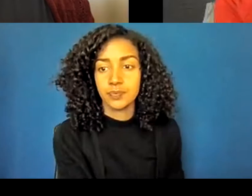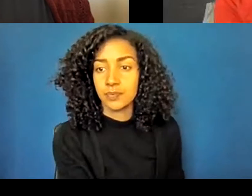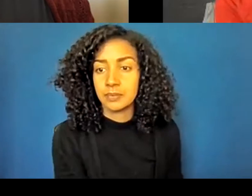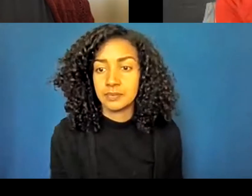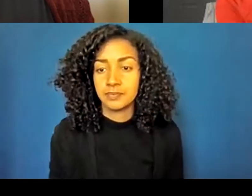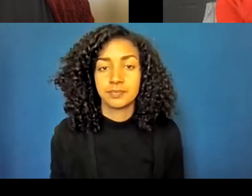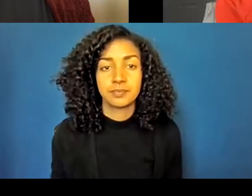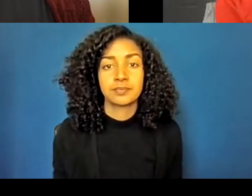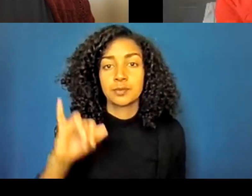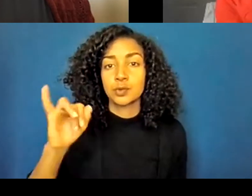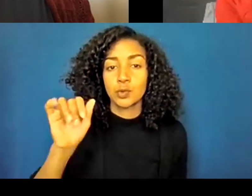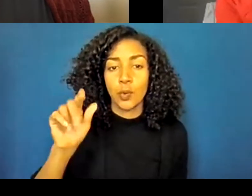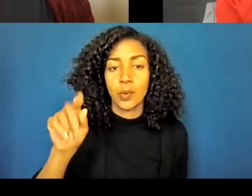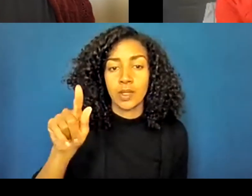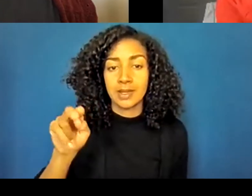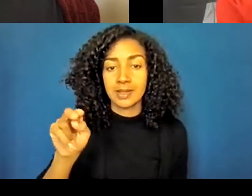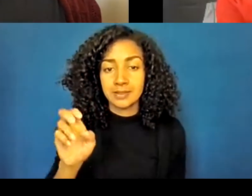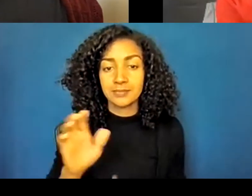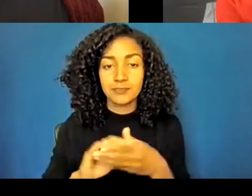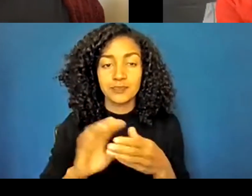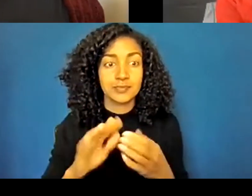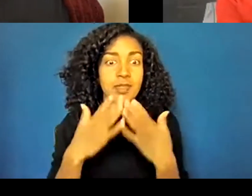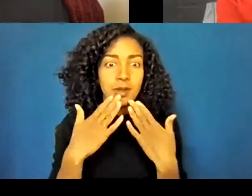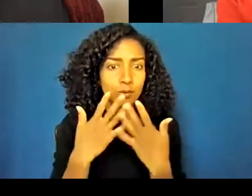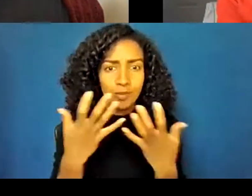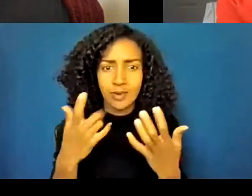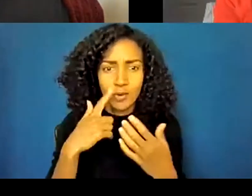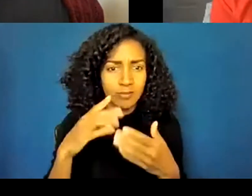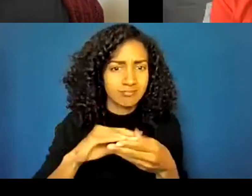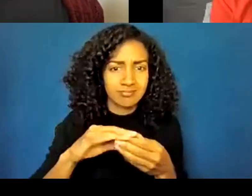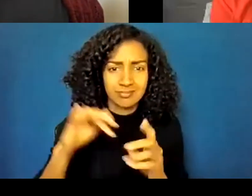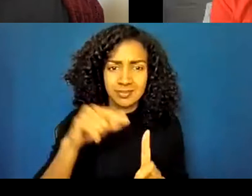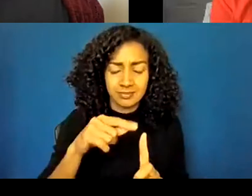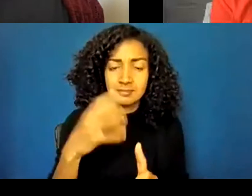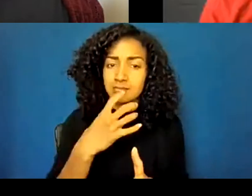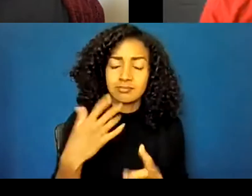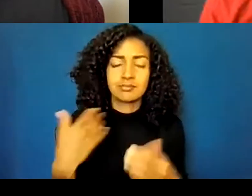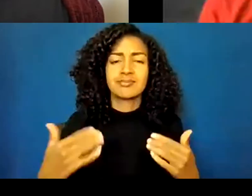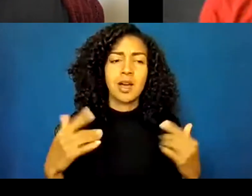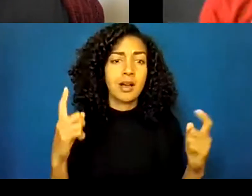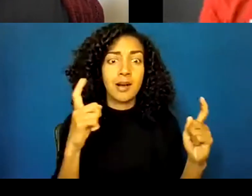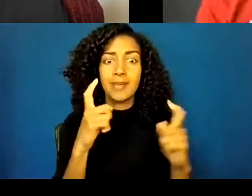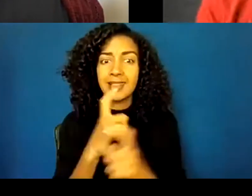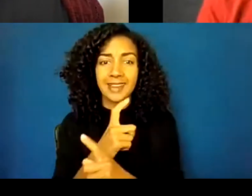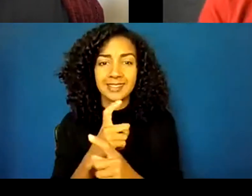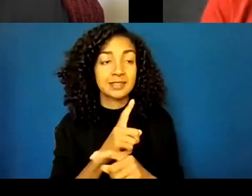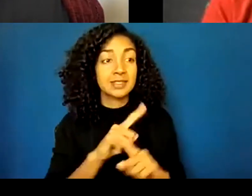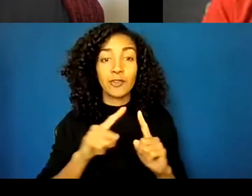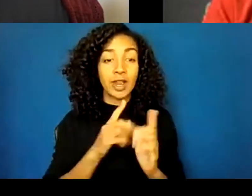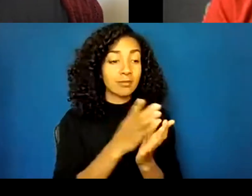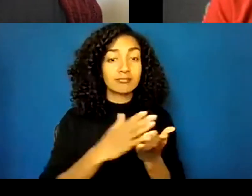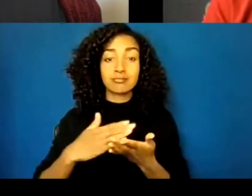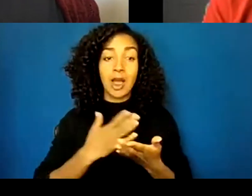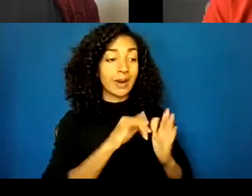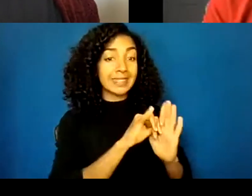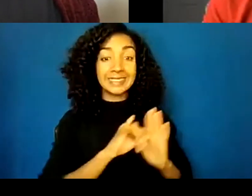Thank you so much for that. I think that it can be just, it's so complicated sometimes how the different parts of our identity and our family and all those